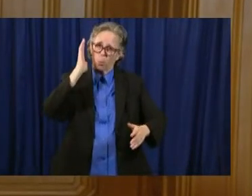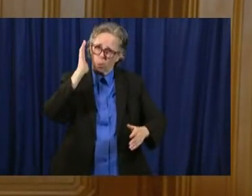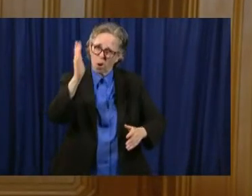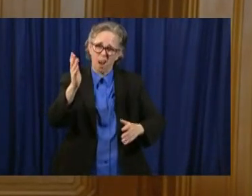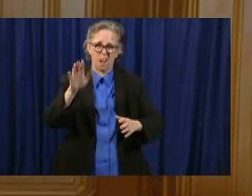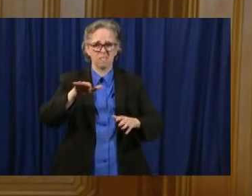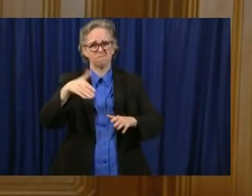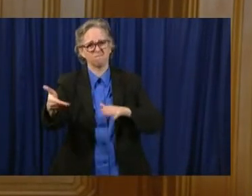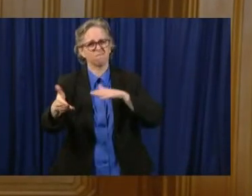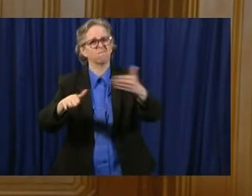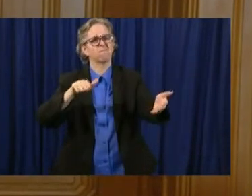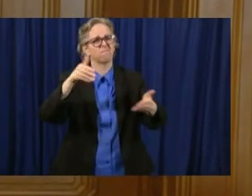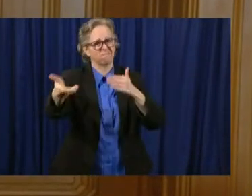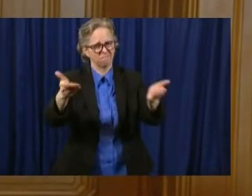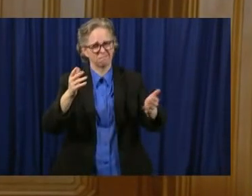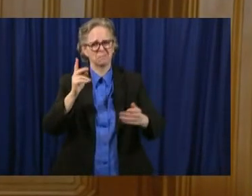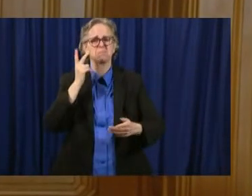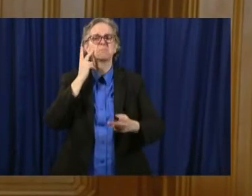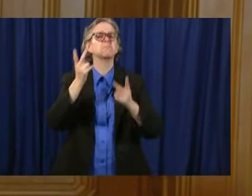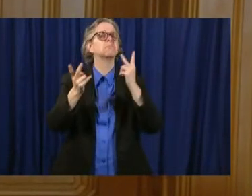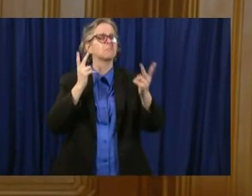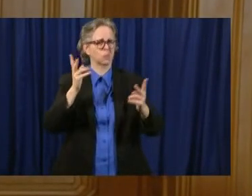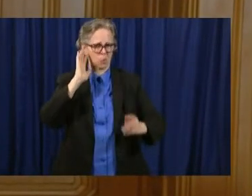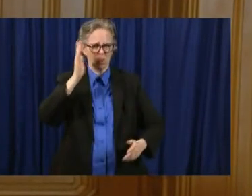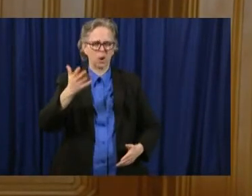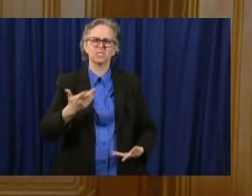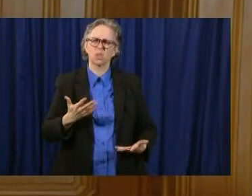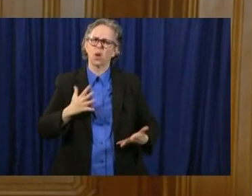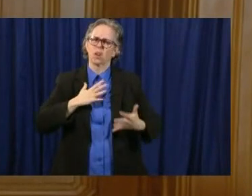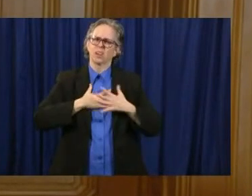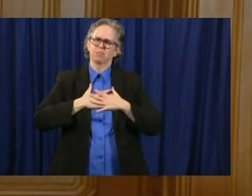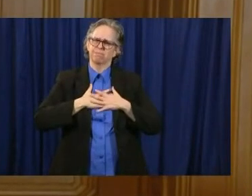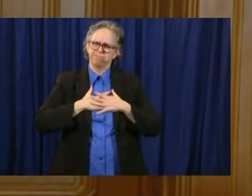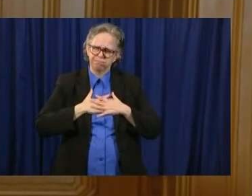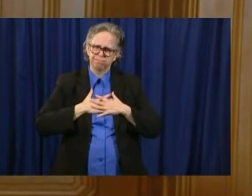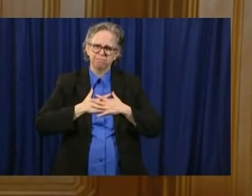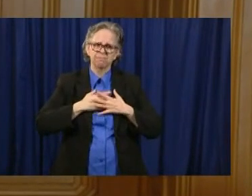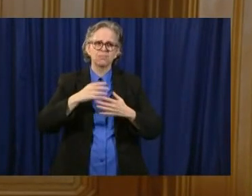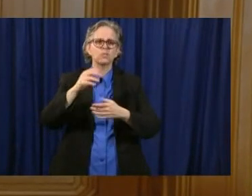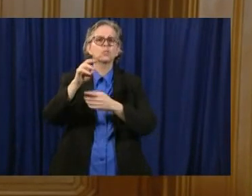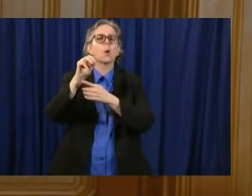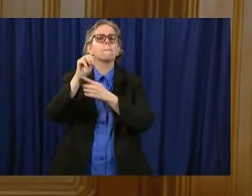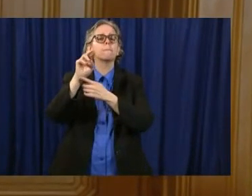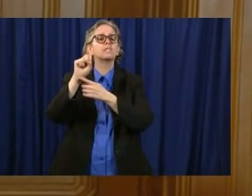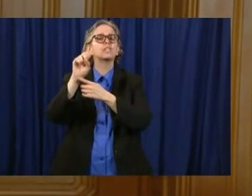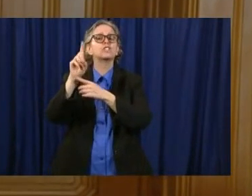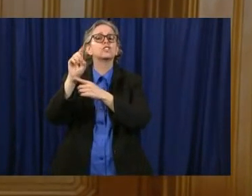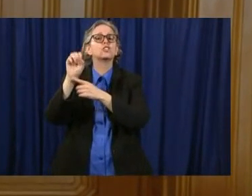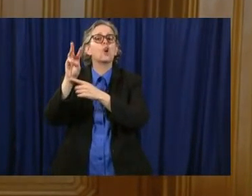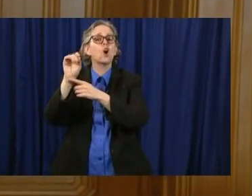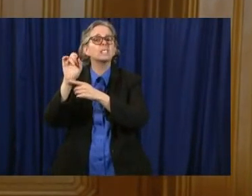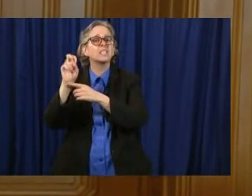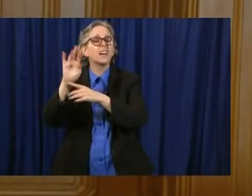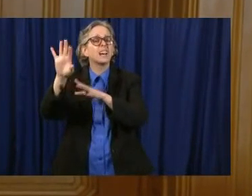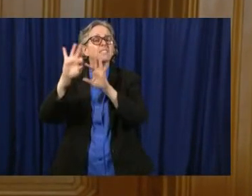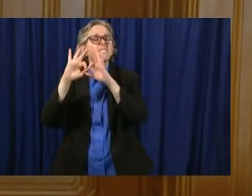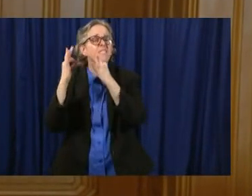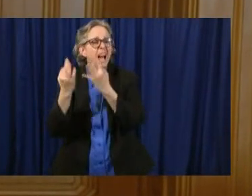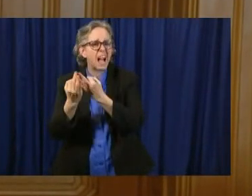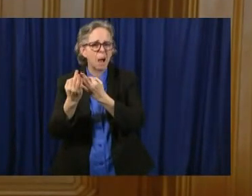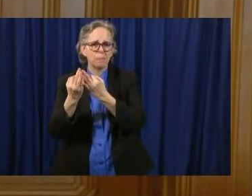our heart goes out not only to Mr. Dawson's family, but to all those families who are